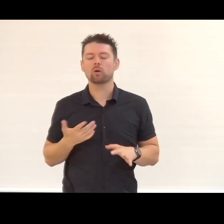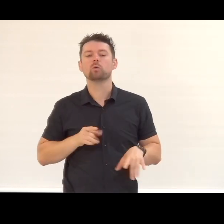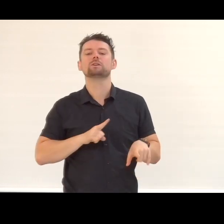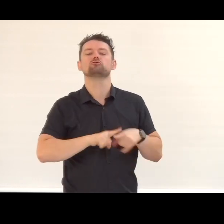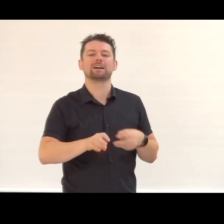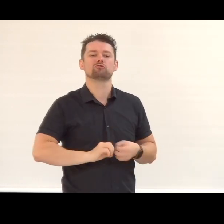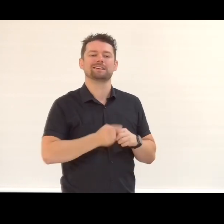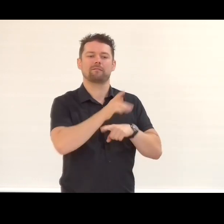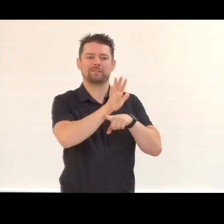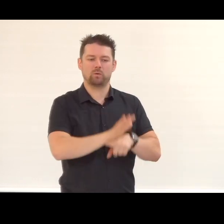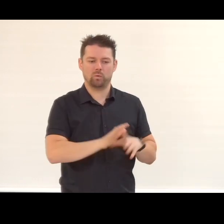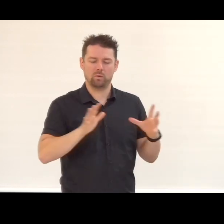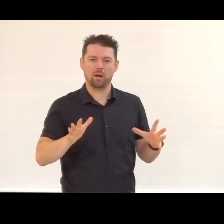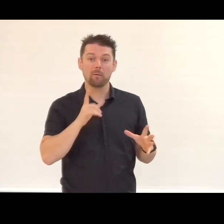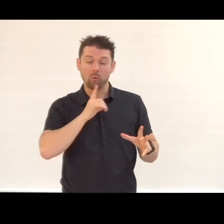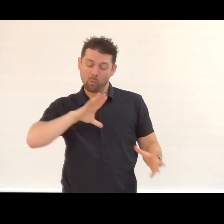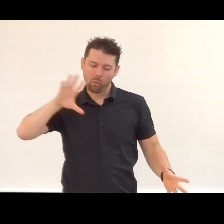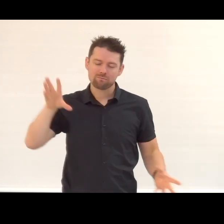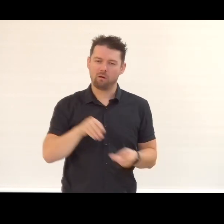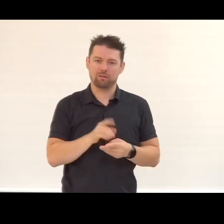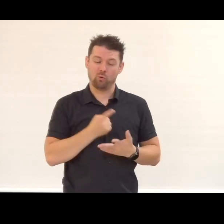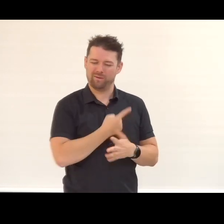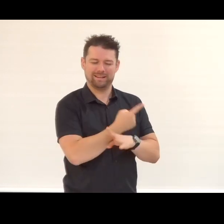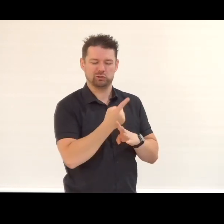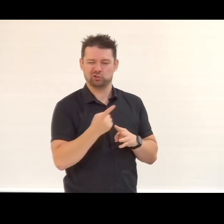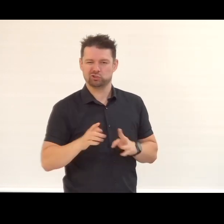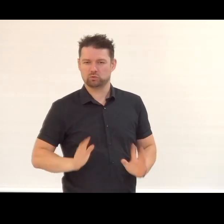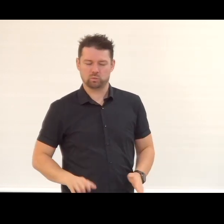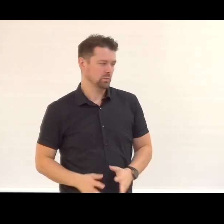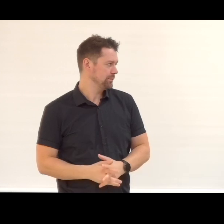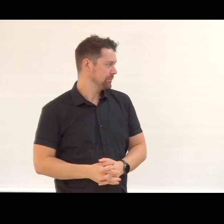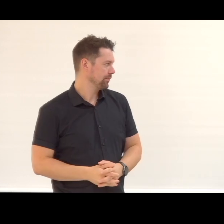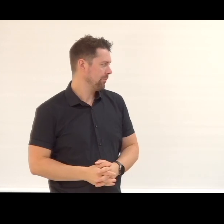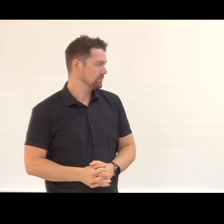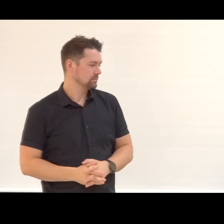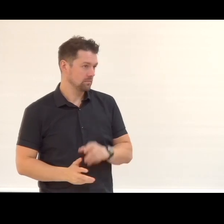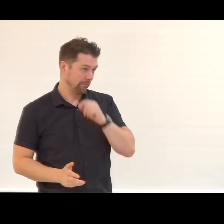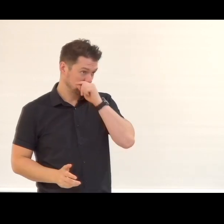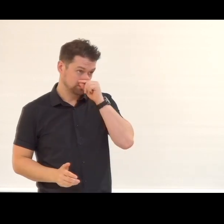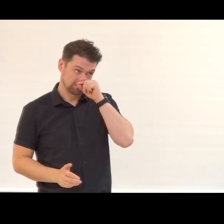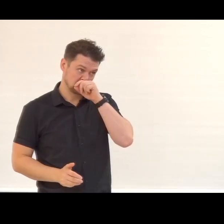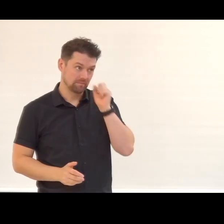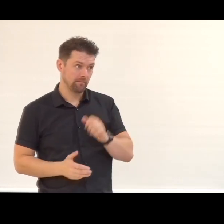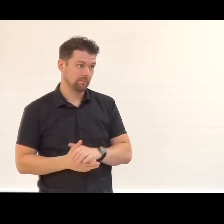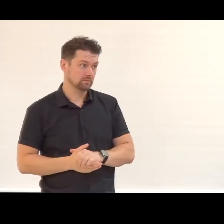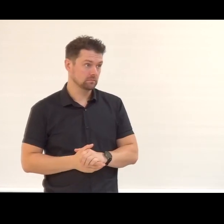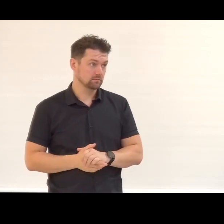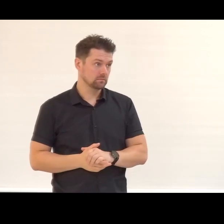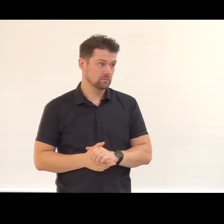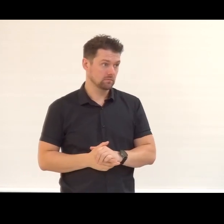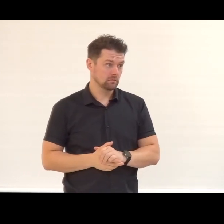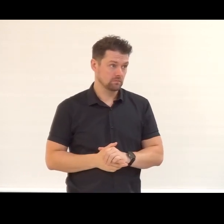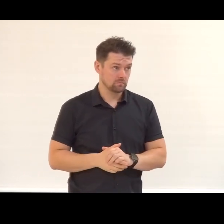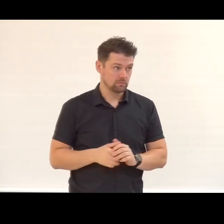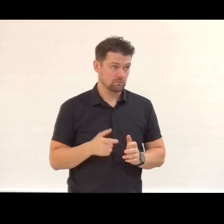a video of overall the missions of the past 1.5 years. That would be great. I would be happy to sponsor somebody